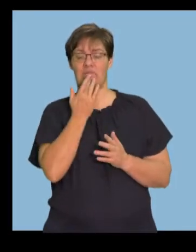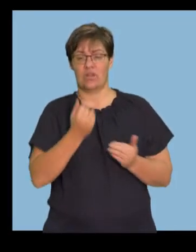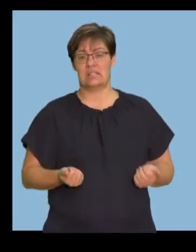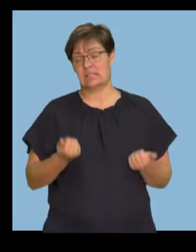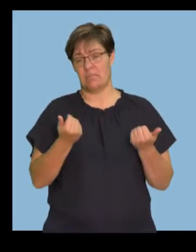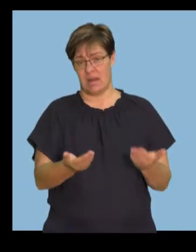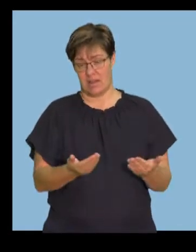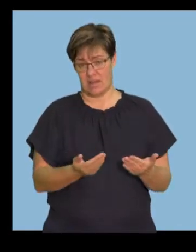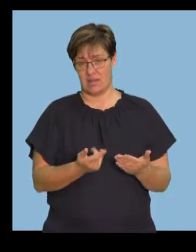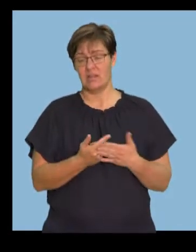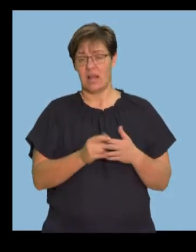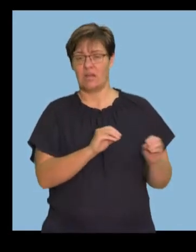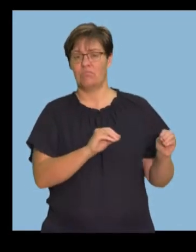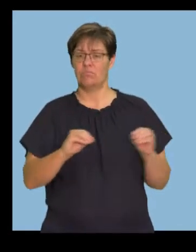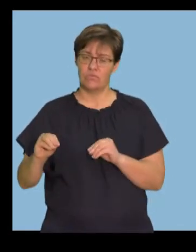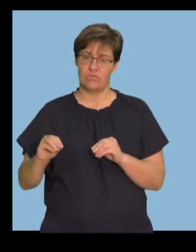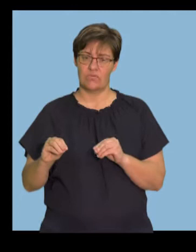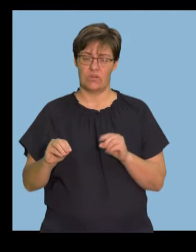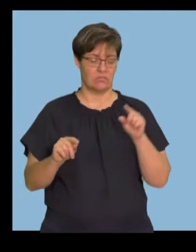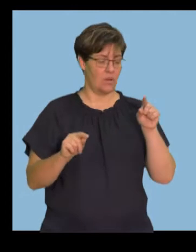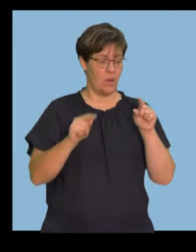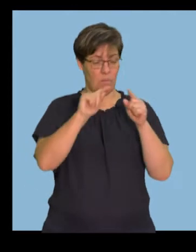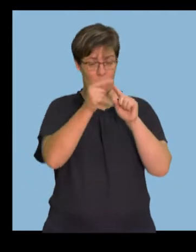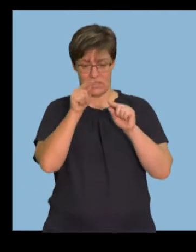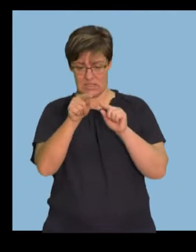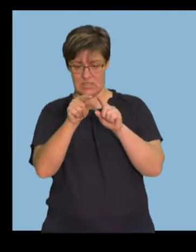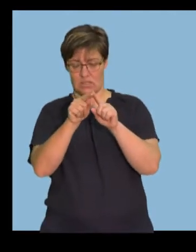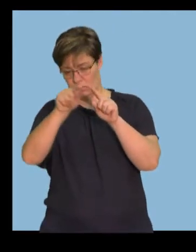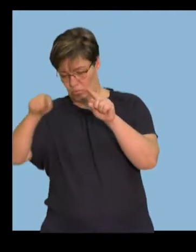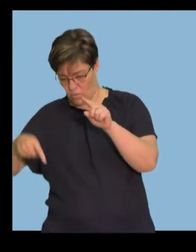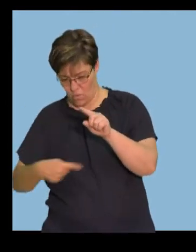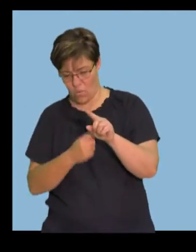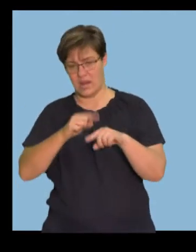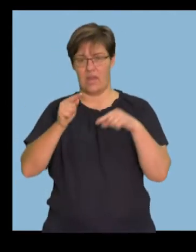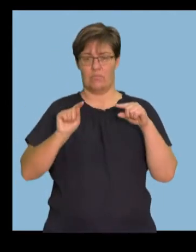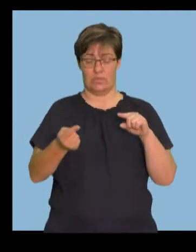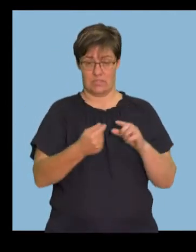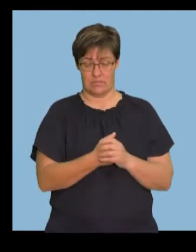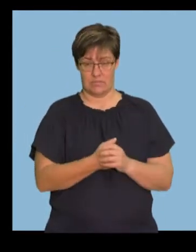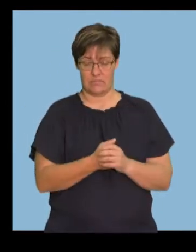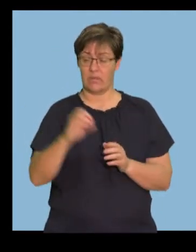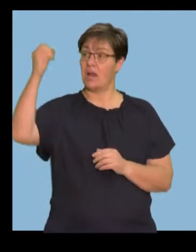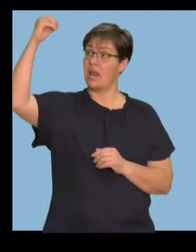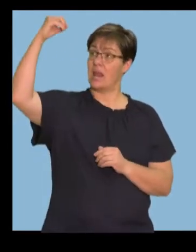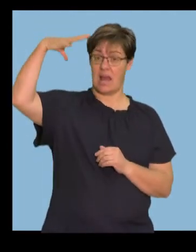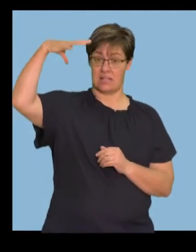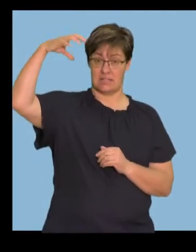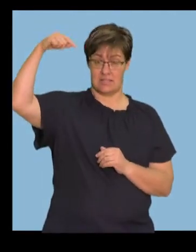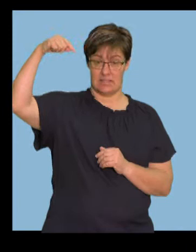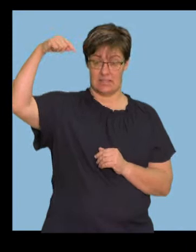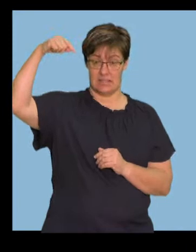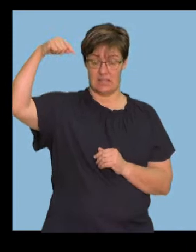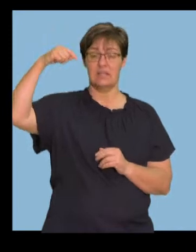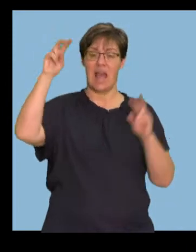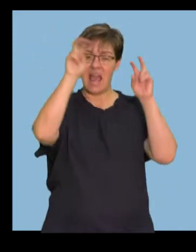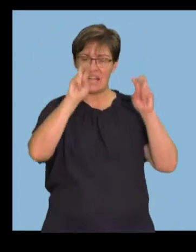it does work in moving the charges between 2 points. Okay, right? And then a light bulb as an electrical